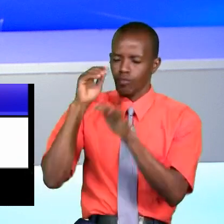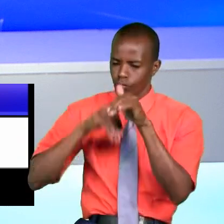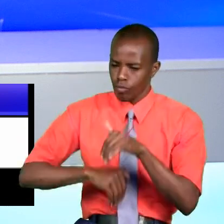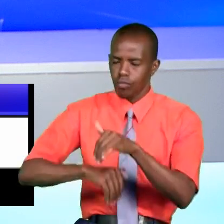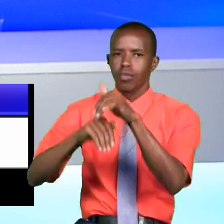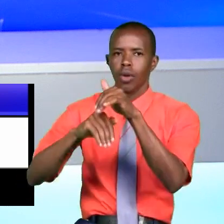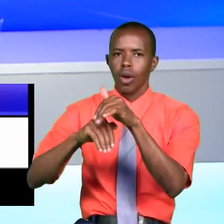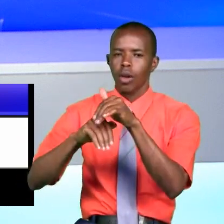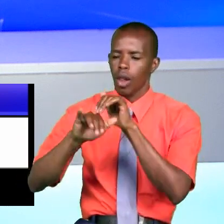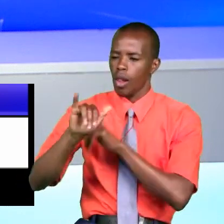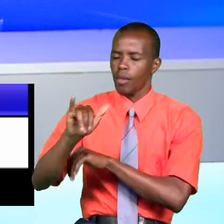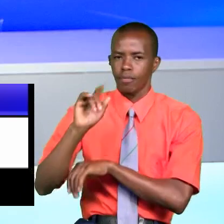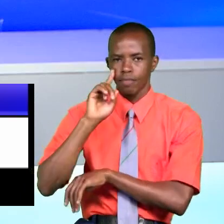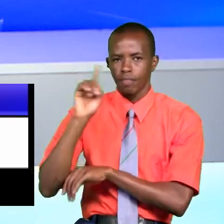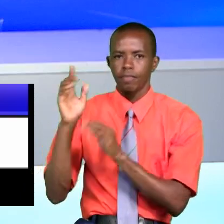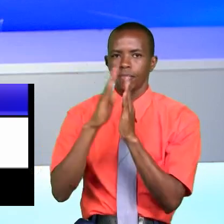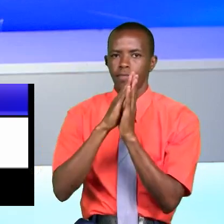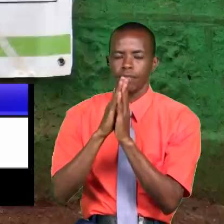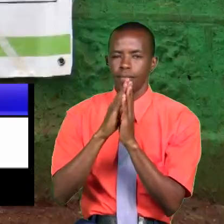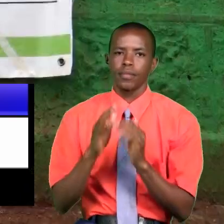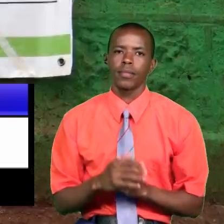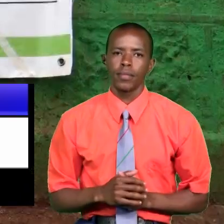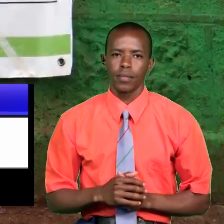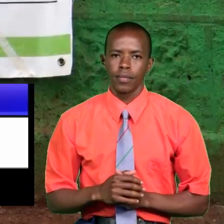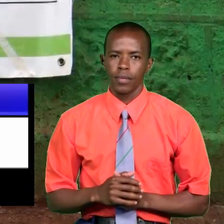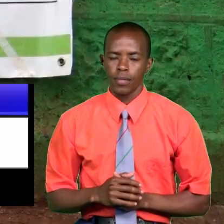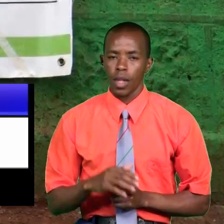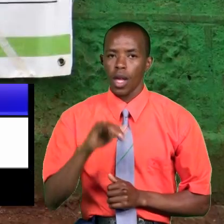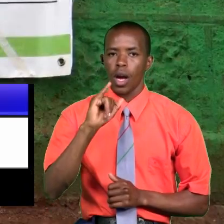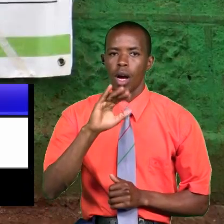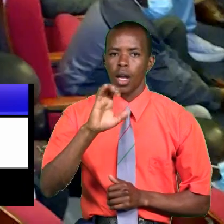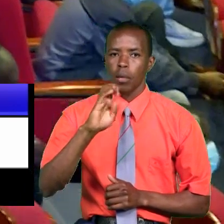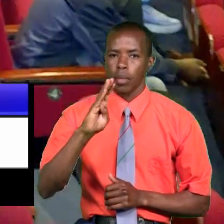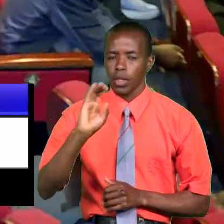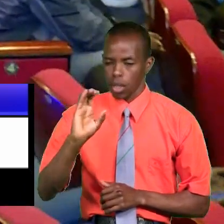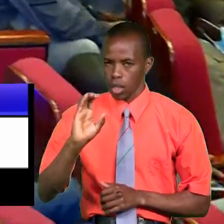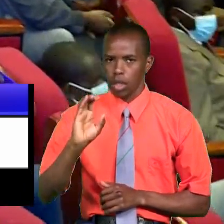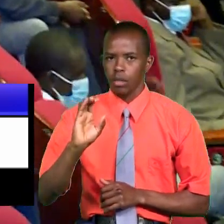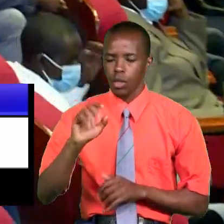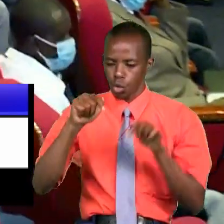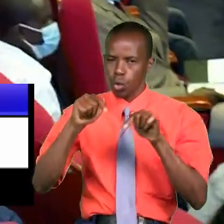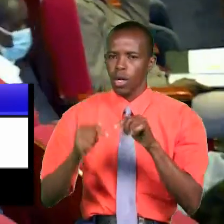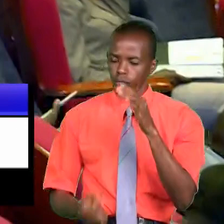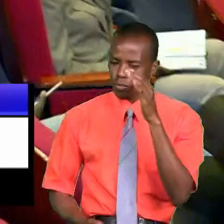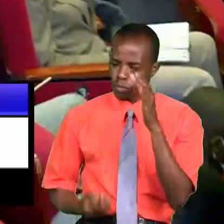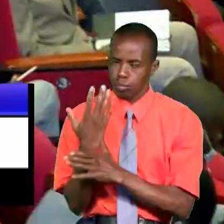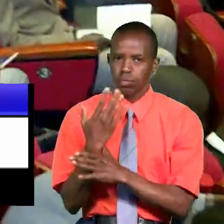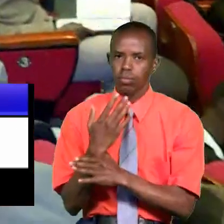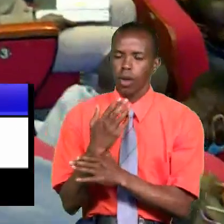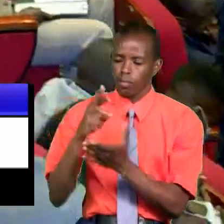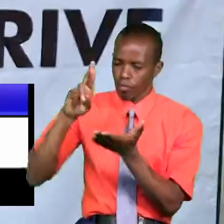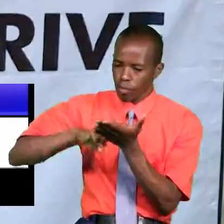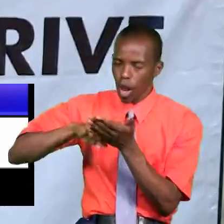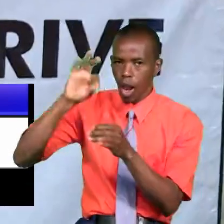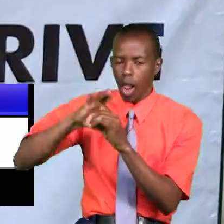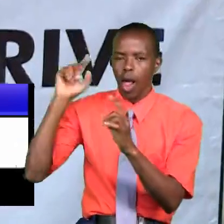civic duty. David Kagina with more on this story. The Electoral Commission, IEBC, has today launched voter registration